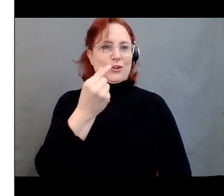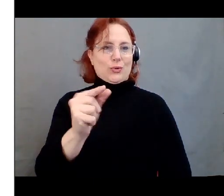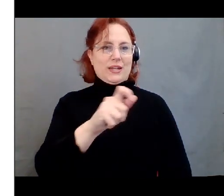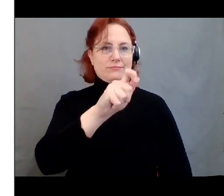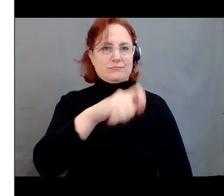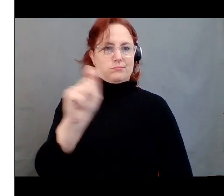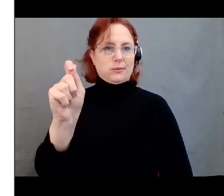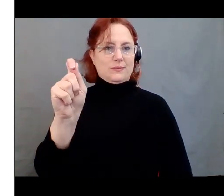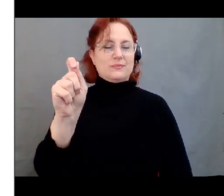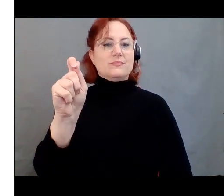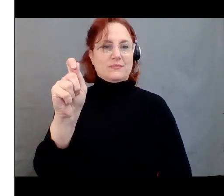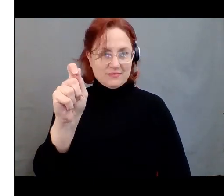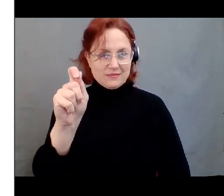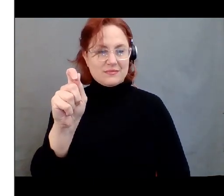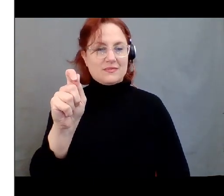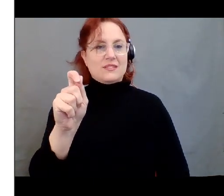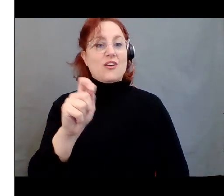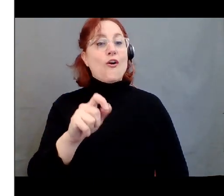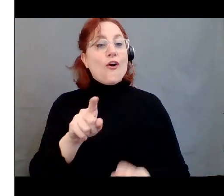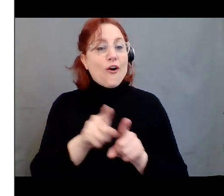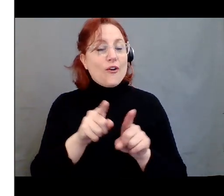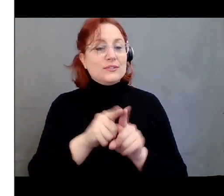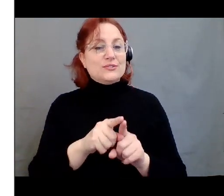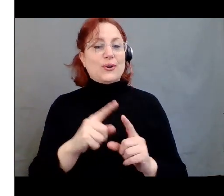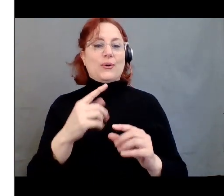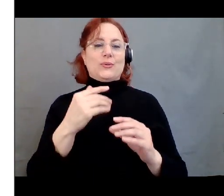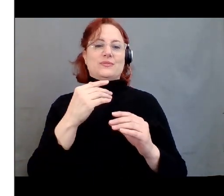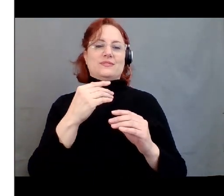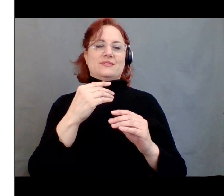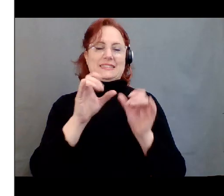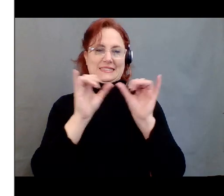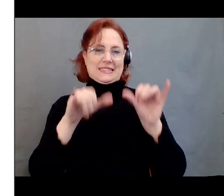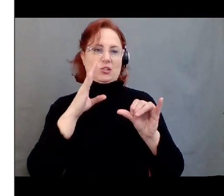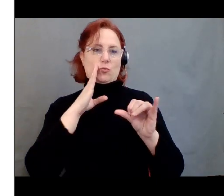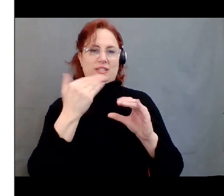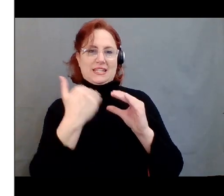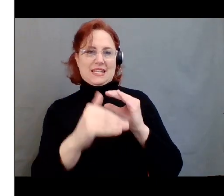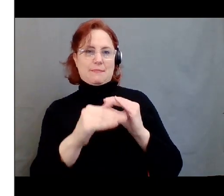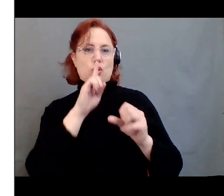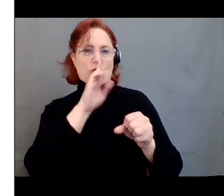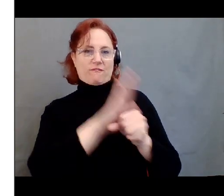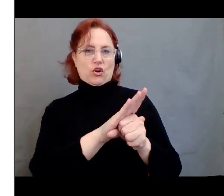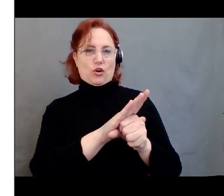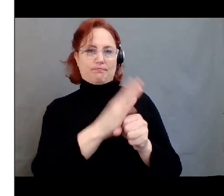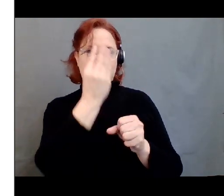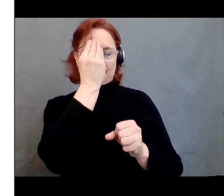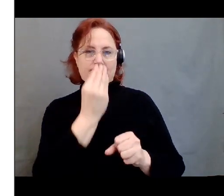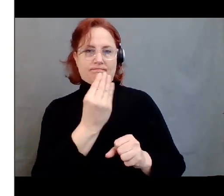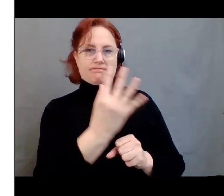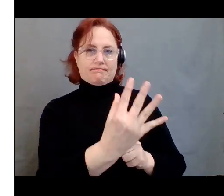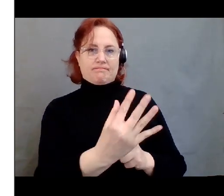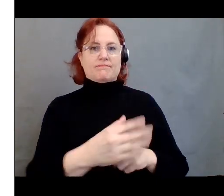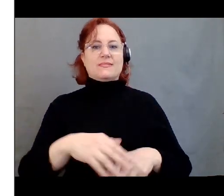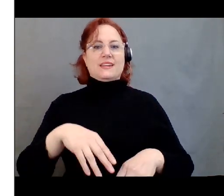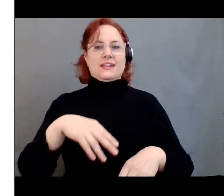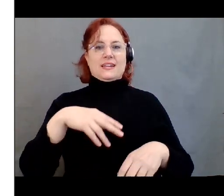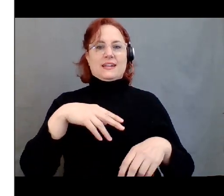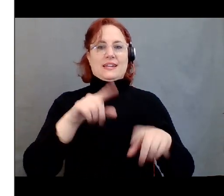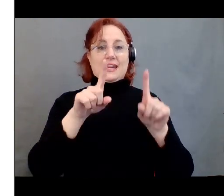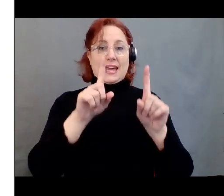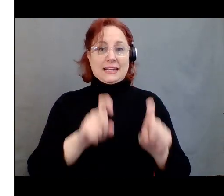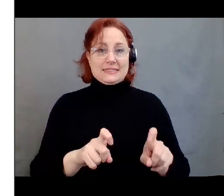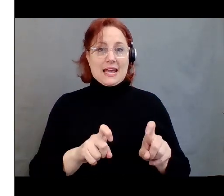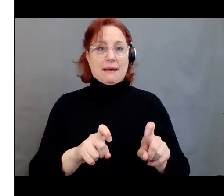screen. You will also receive an email confirmation that includes the test date, test time, and name of the electronic